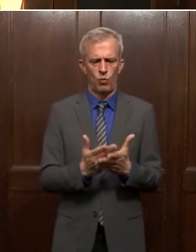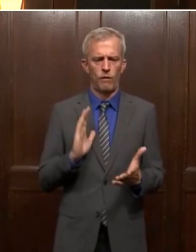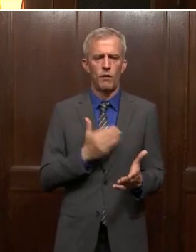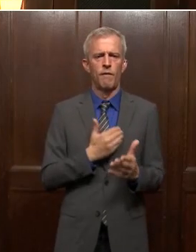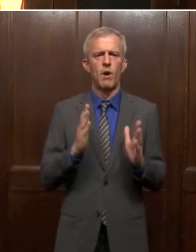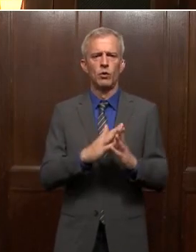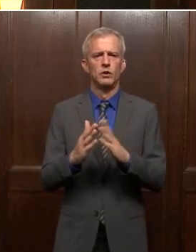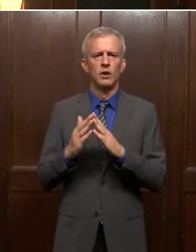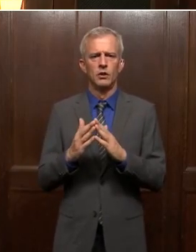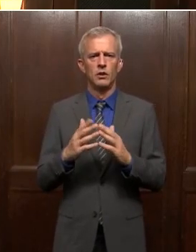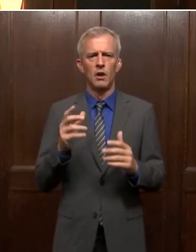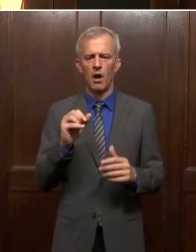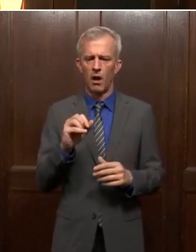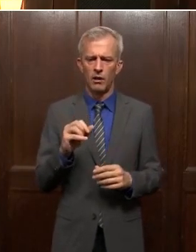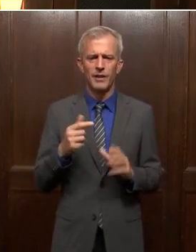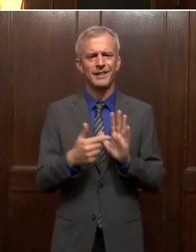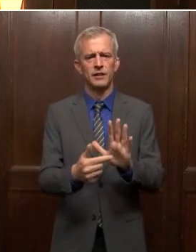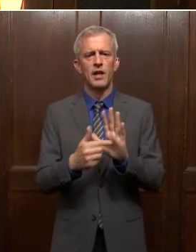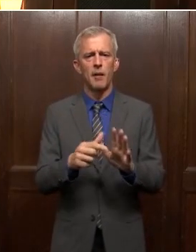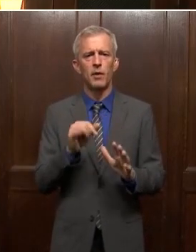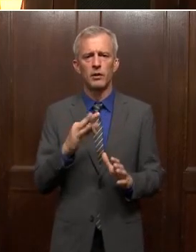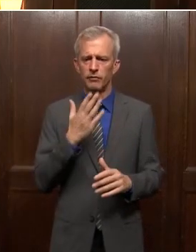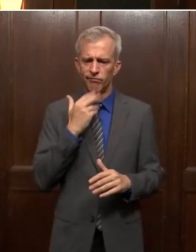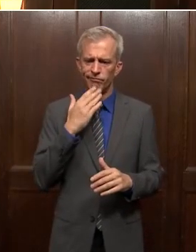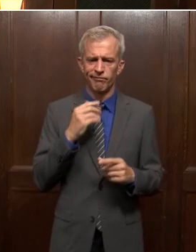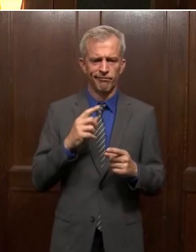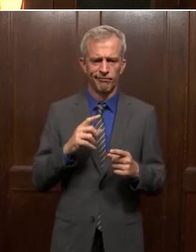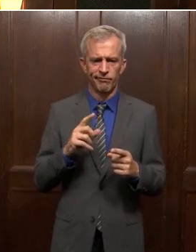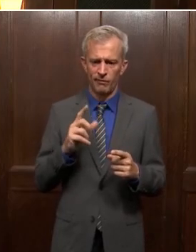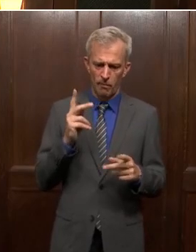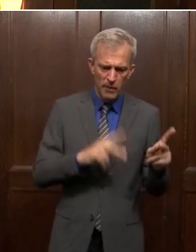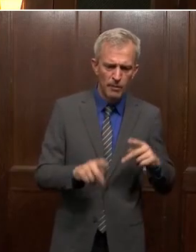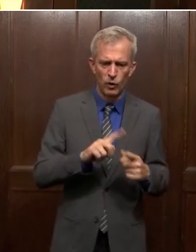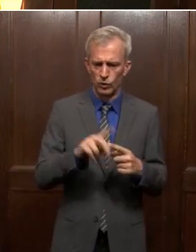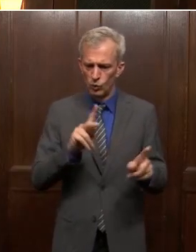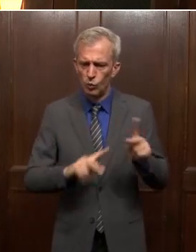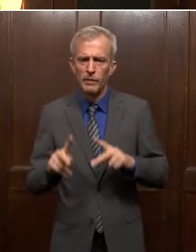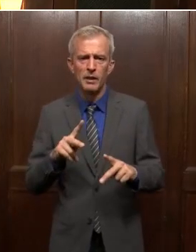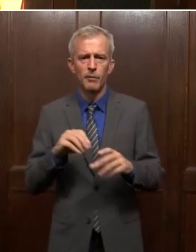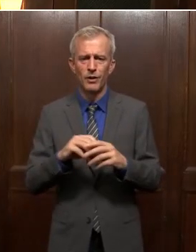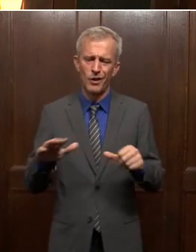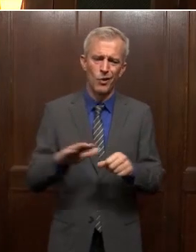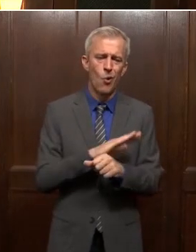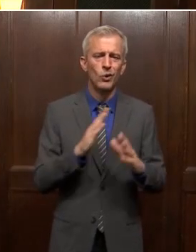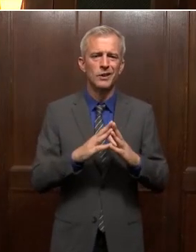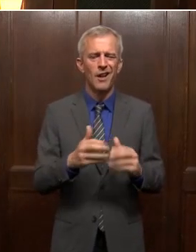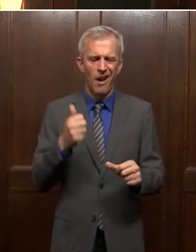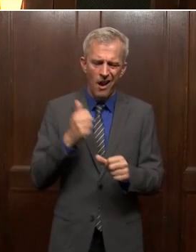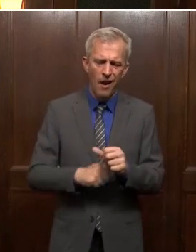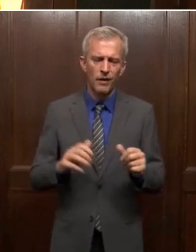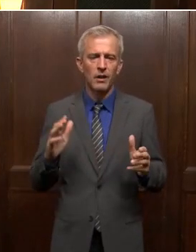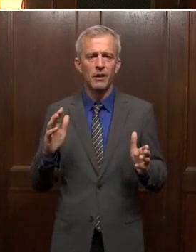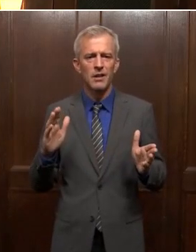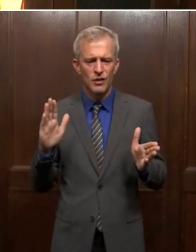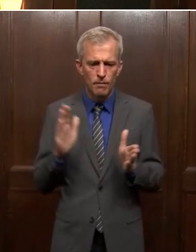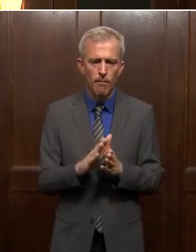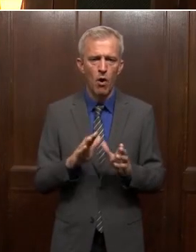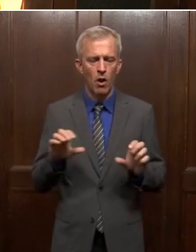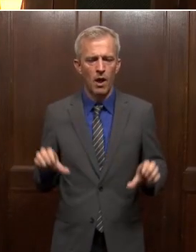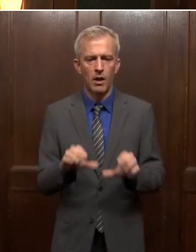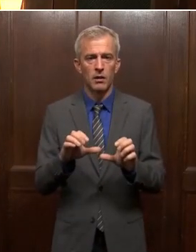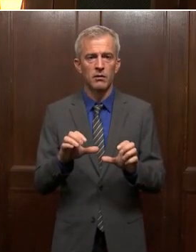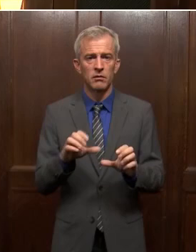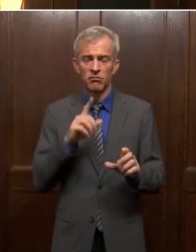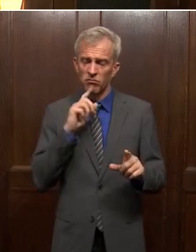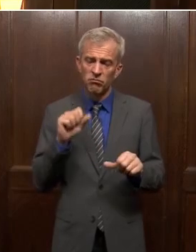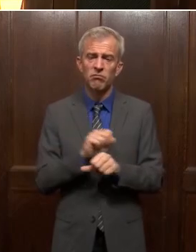of extraordinary kindness that are sweeping across LA. Reminders that every small act actually makes a big